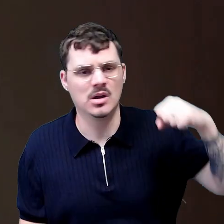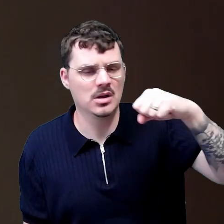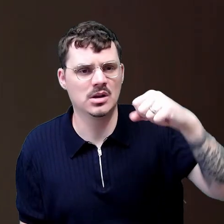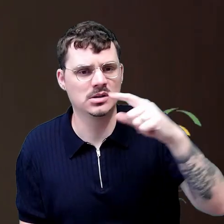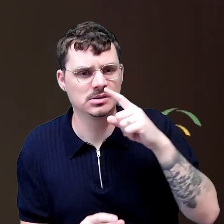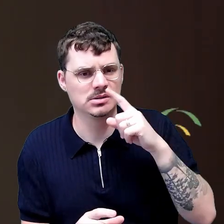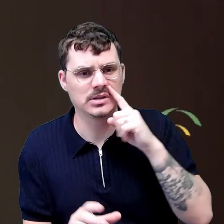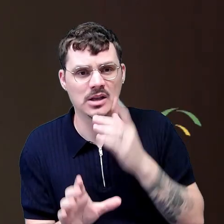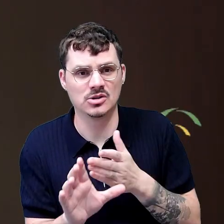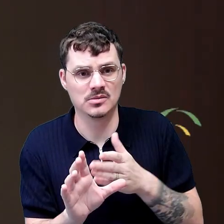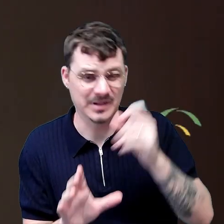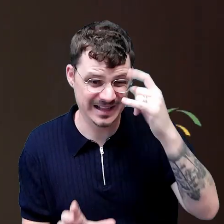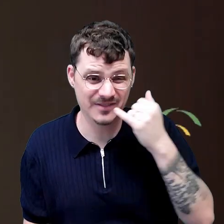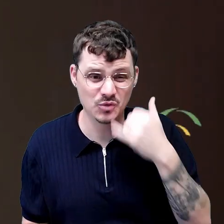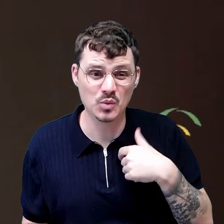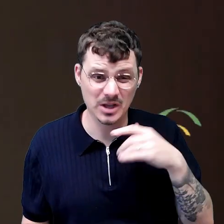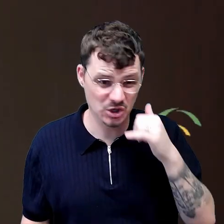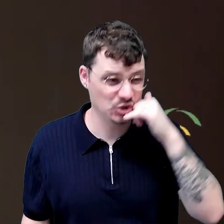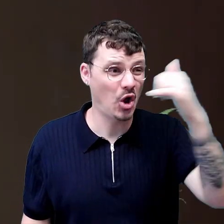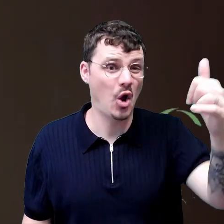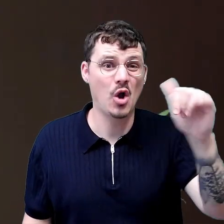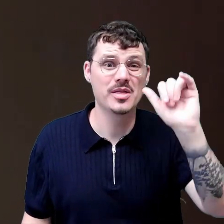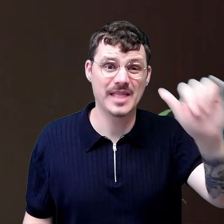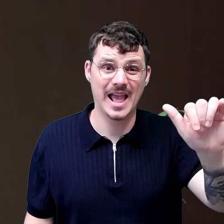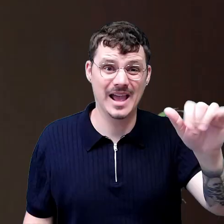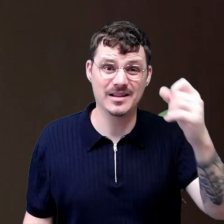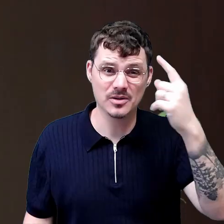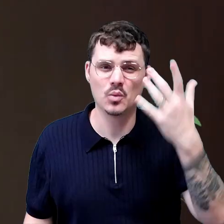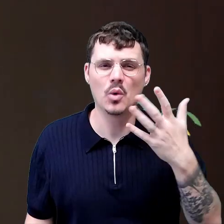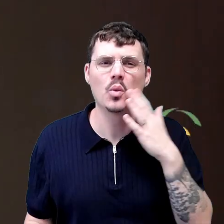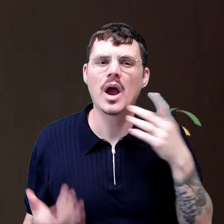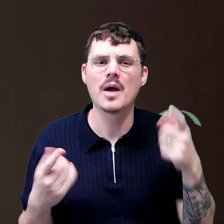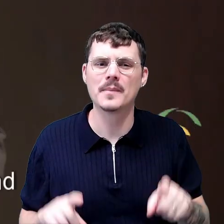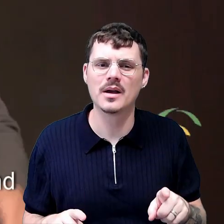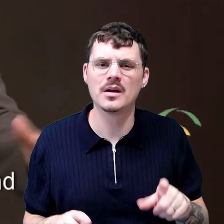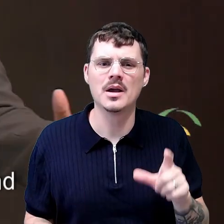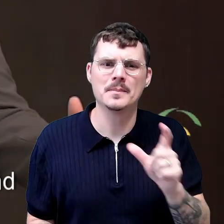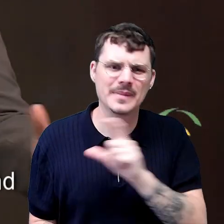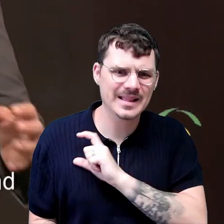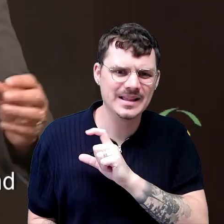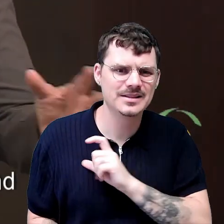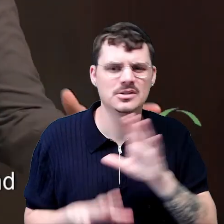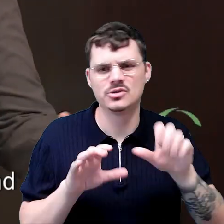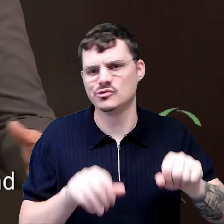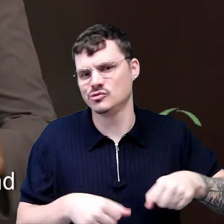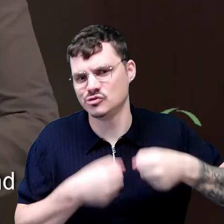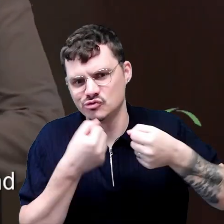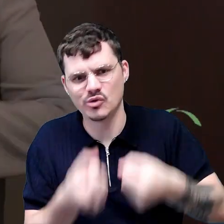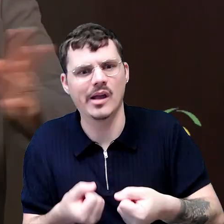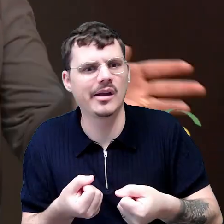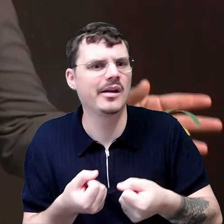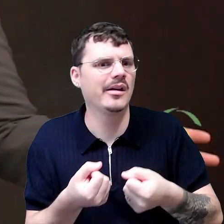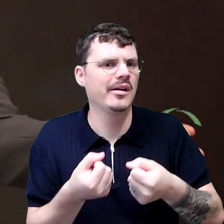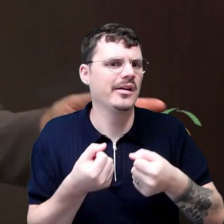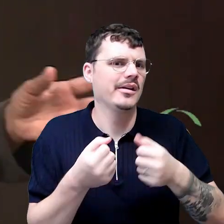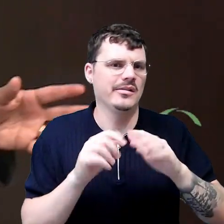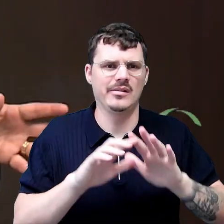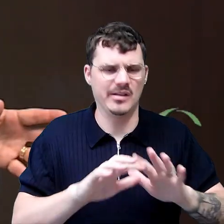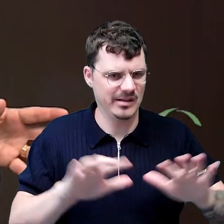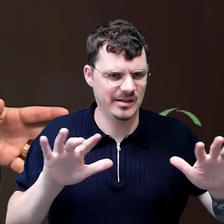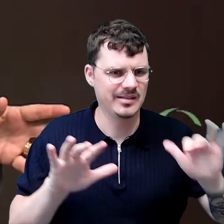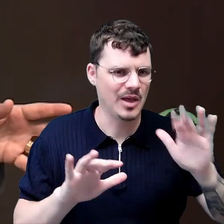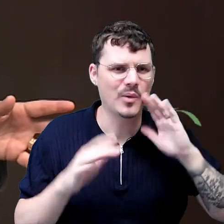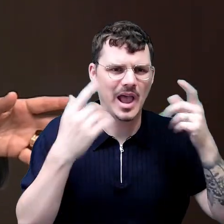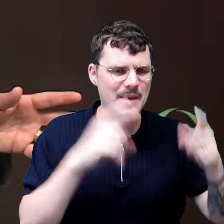psychiatrist. Because if we call that in, what are we getting? We're going to get police and restraints and that kind